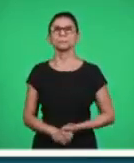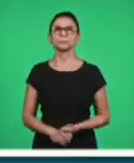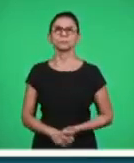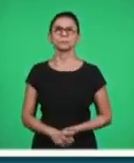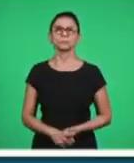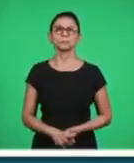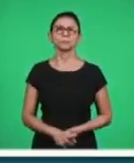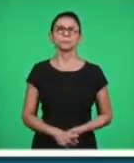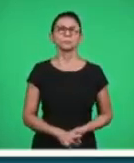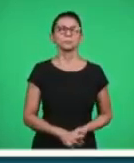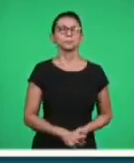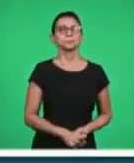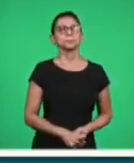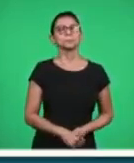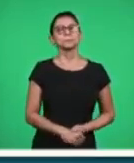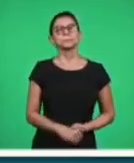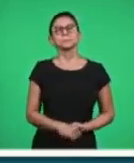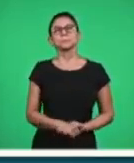the first objective.